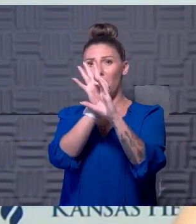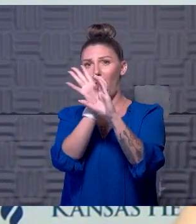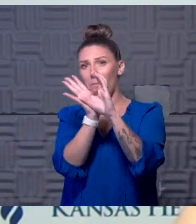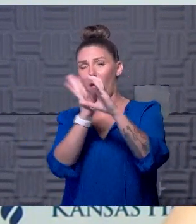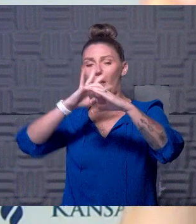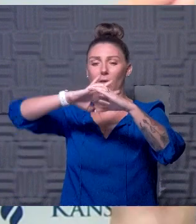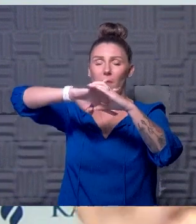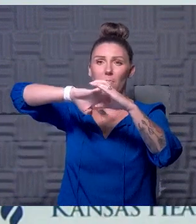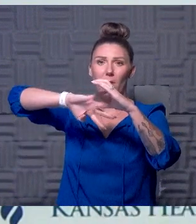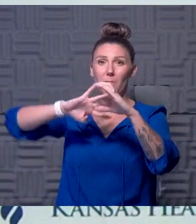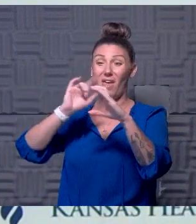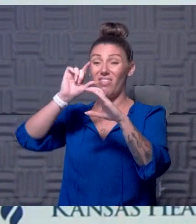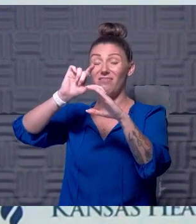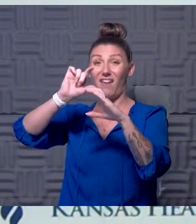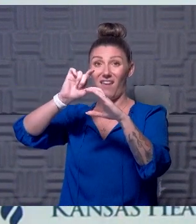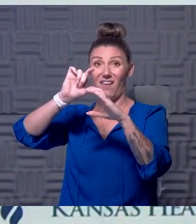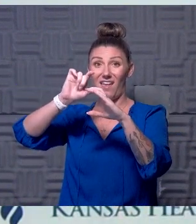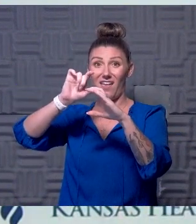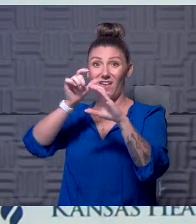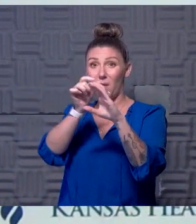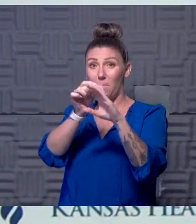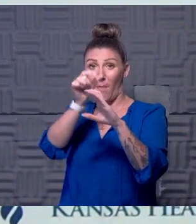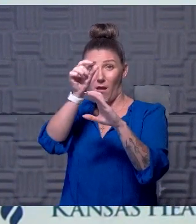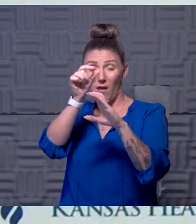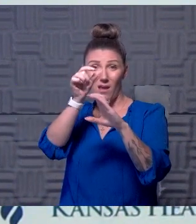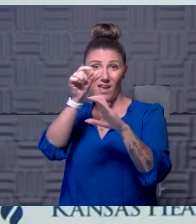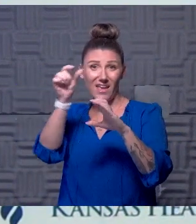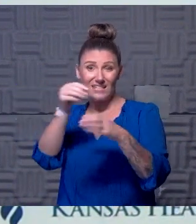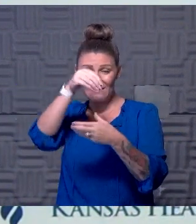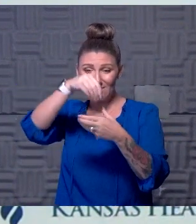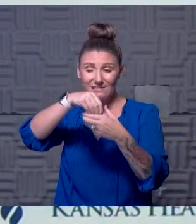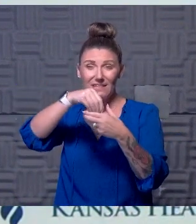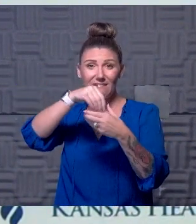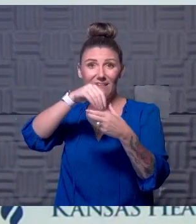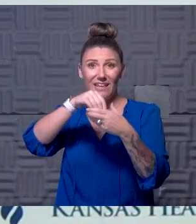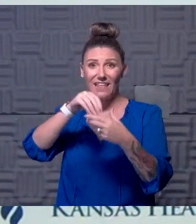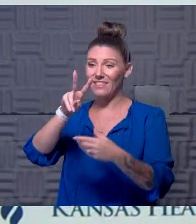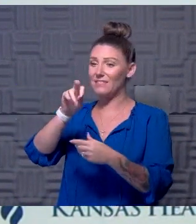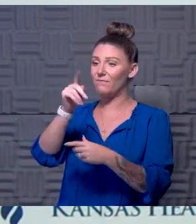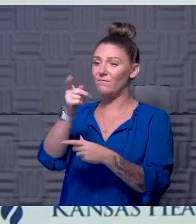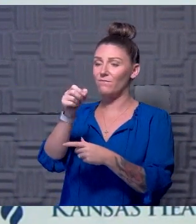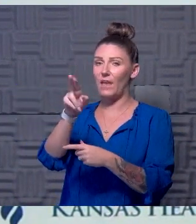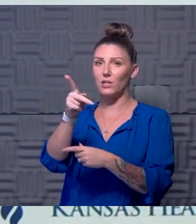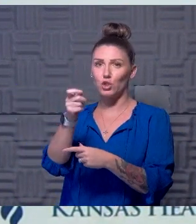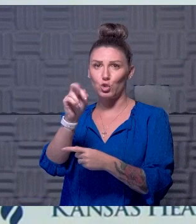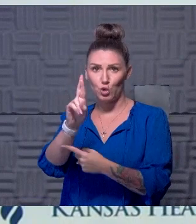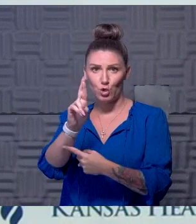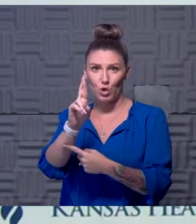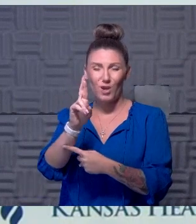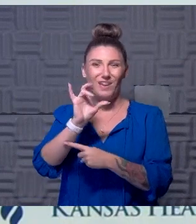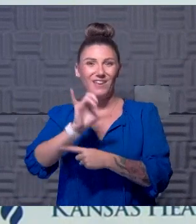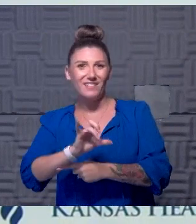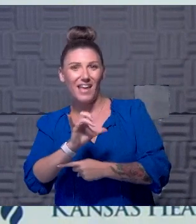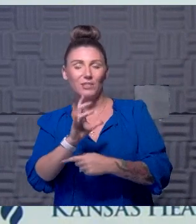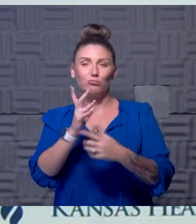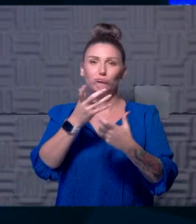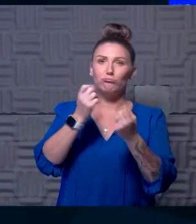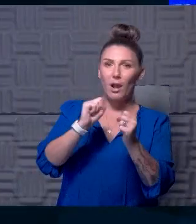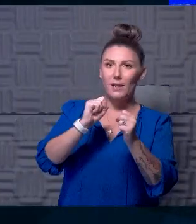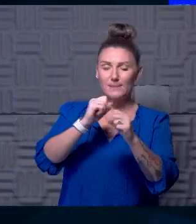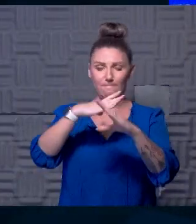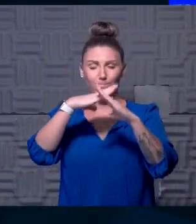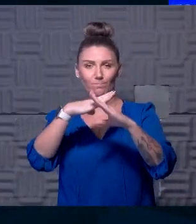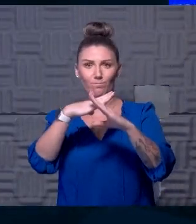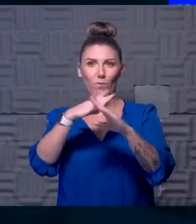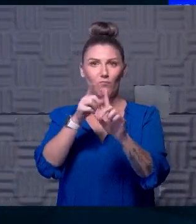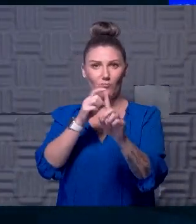the outside is going to be inside of the adenovirus vector, and that's what we're trying to create immunity against. Now,